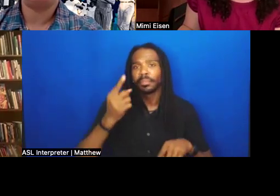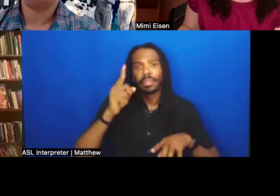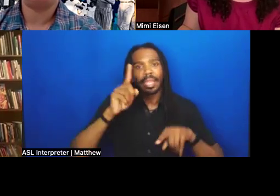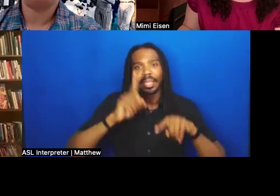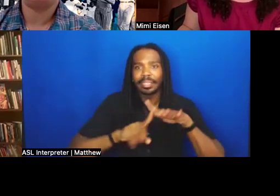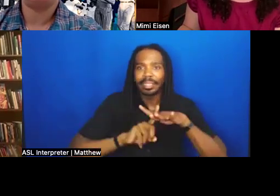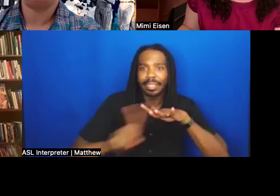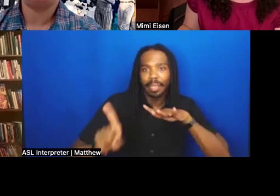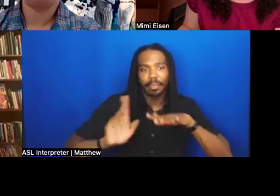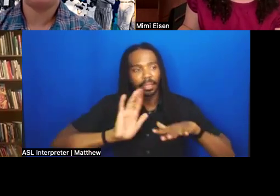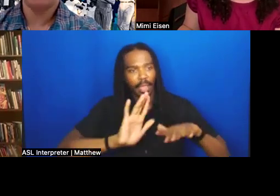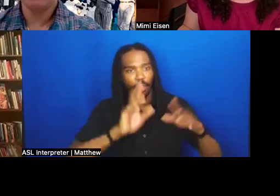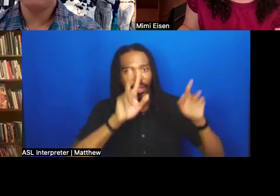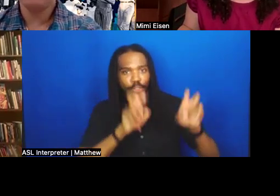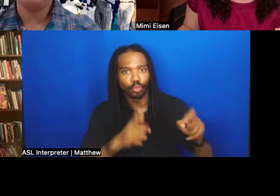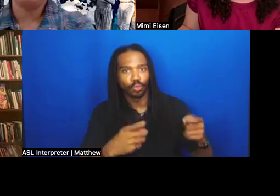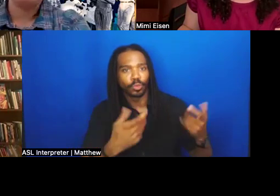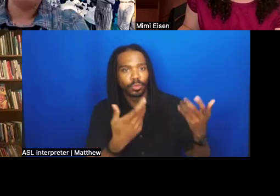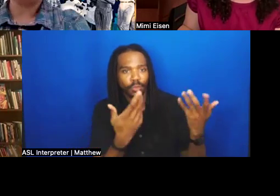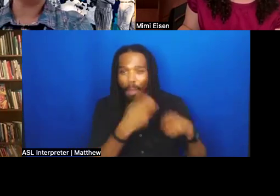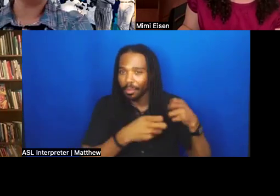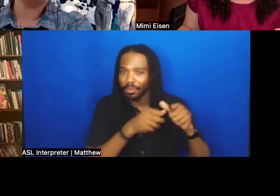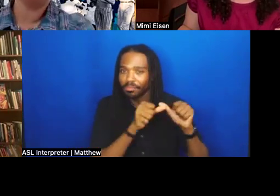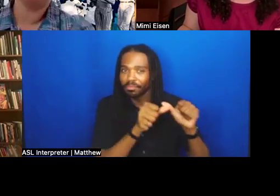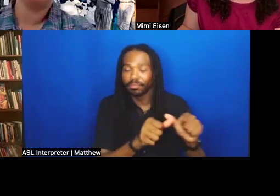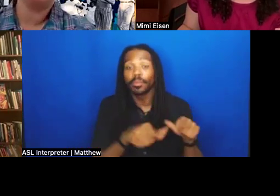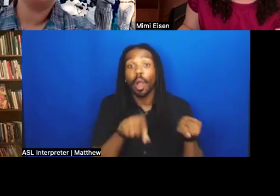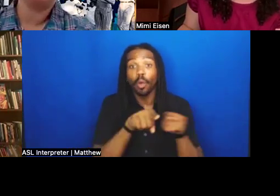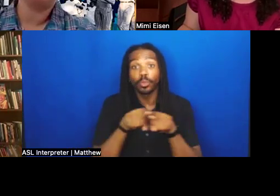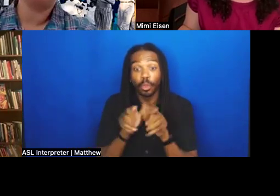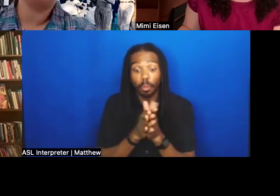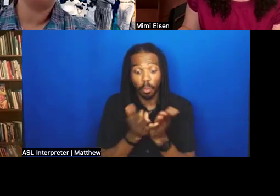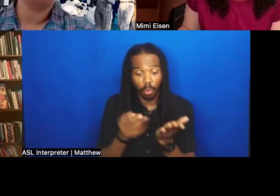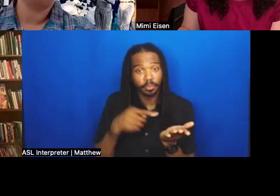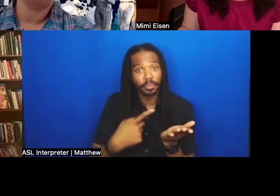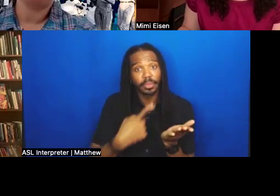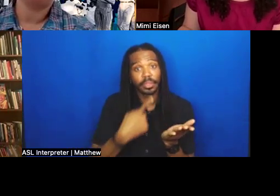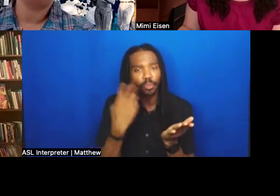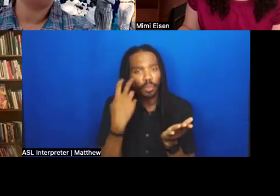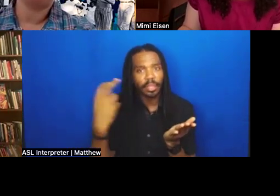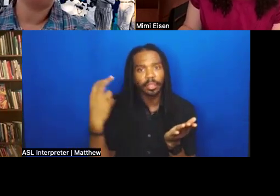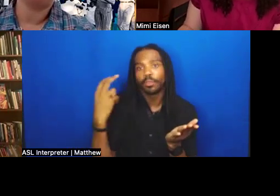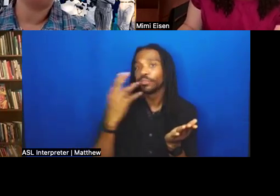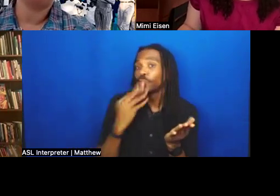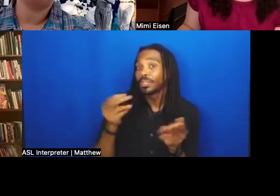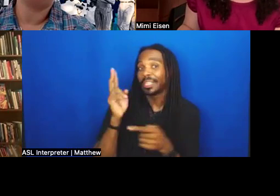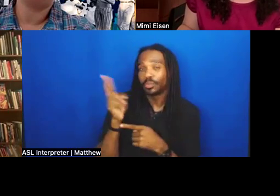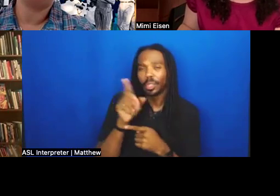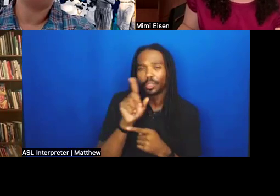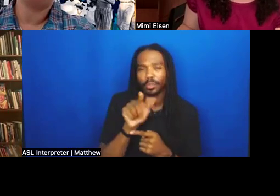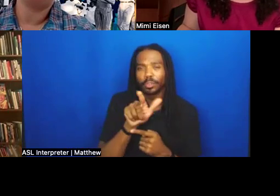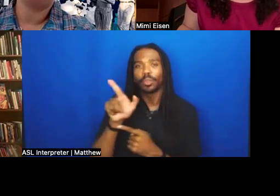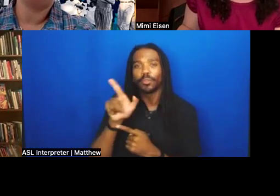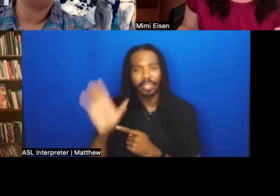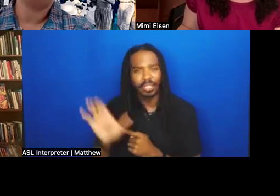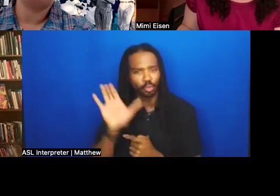people. And she also says in the book, especially reflecting on Jewish history in the 20th and 21st centuries, that,